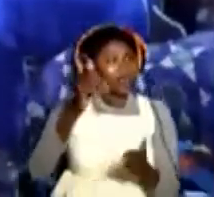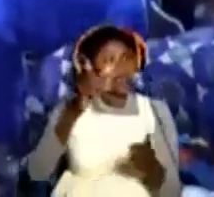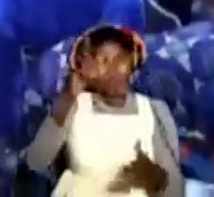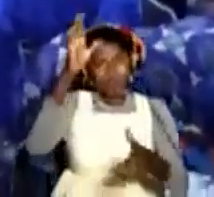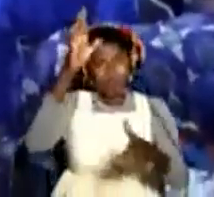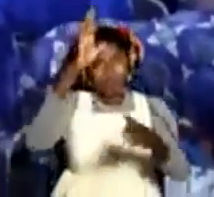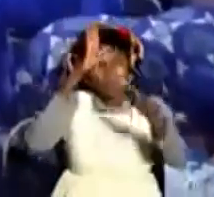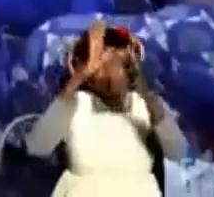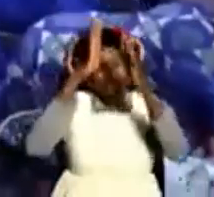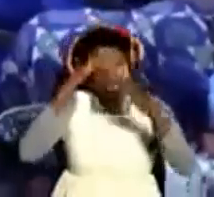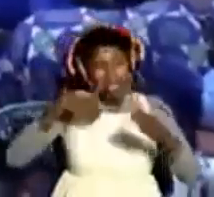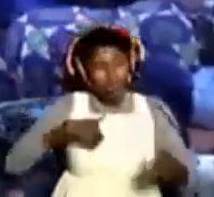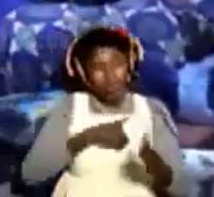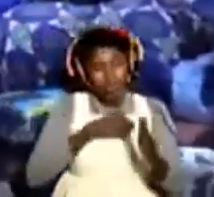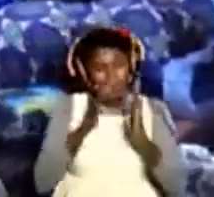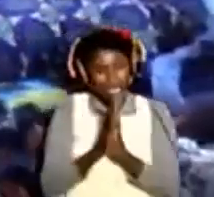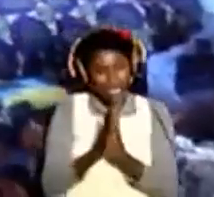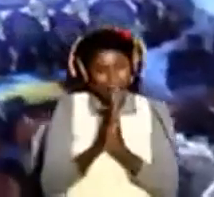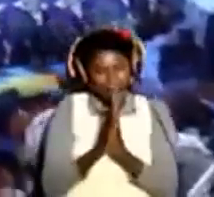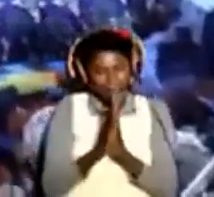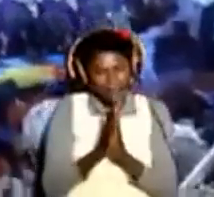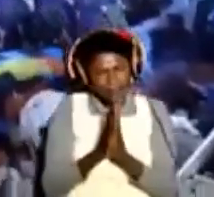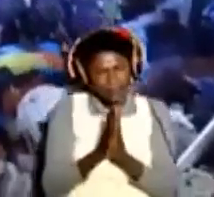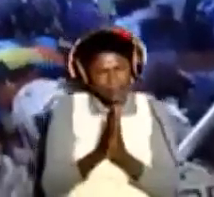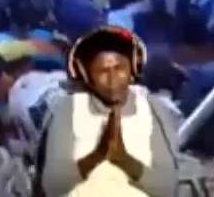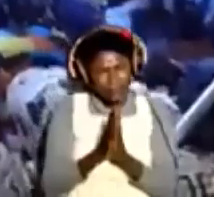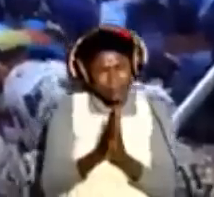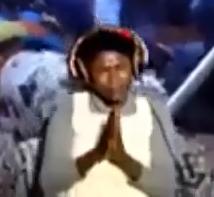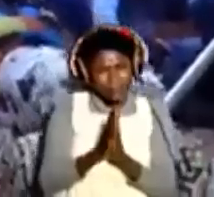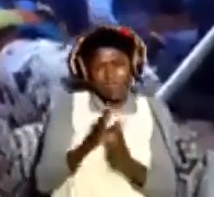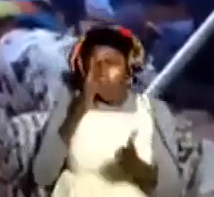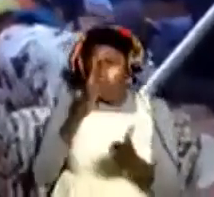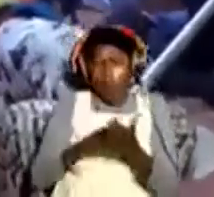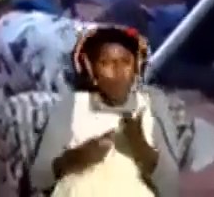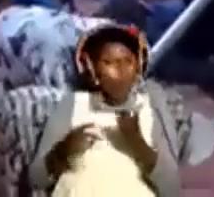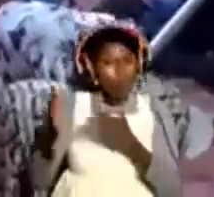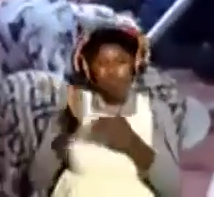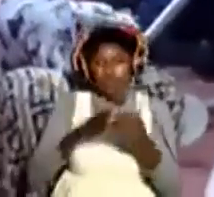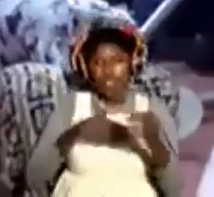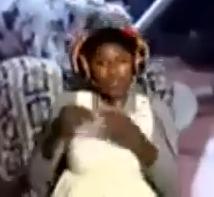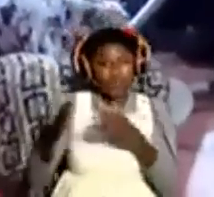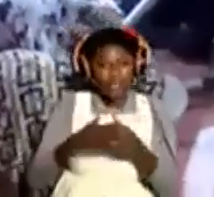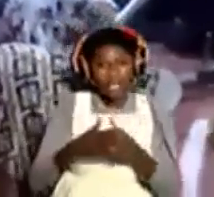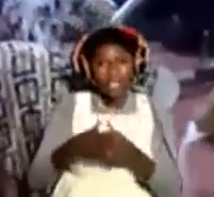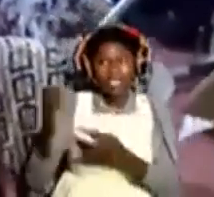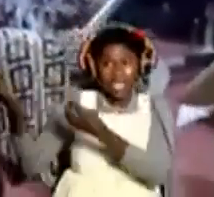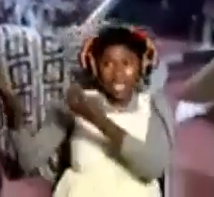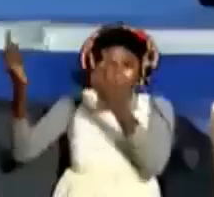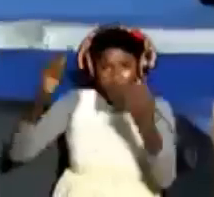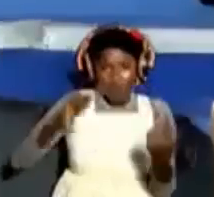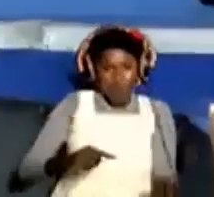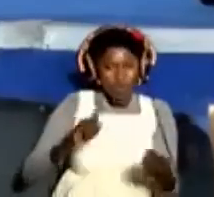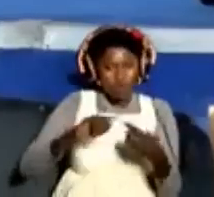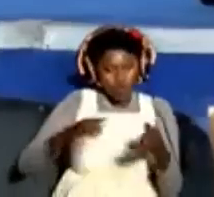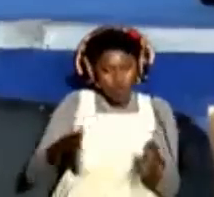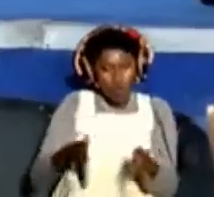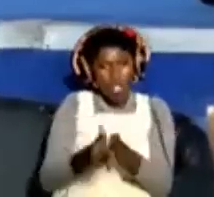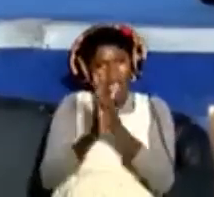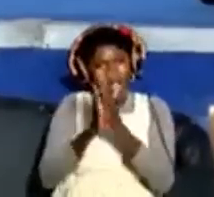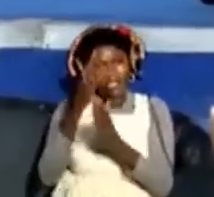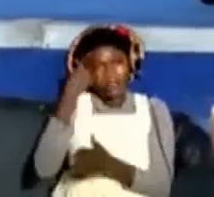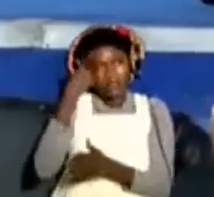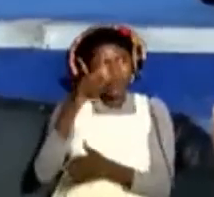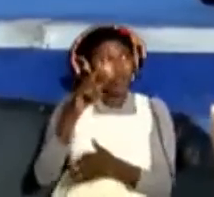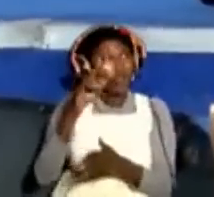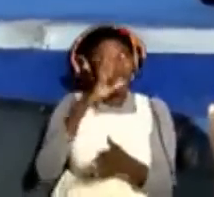Father God, we pray. Maruka bababas. Whatsoever they have come here to request for